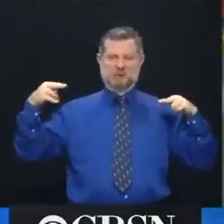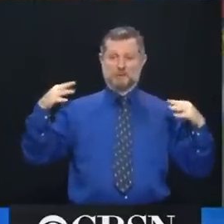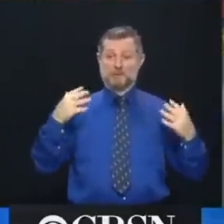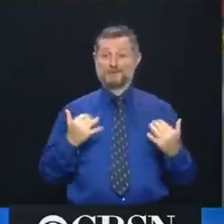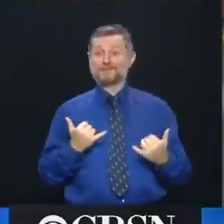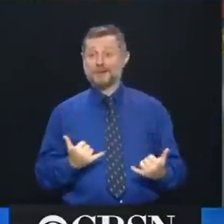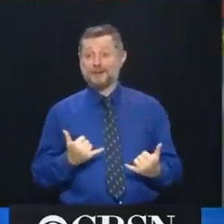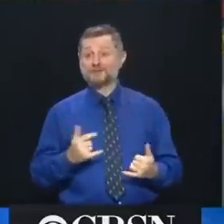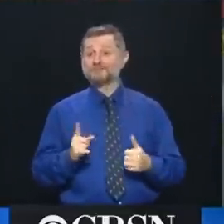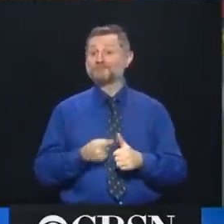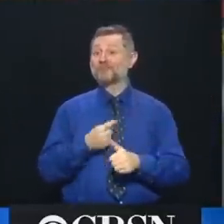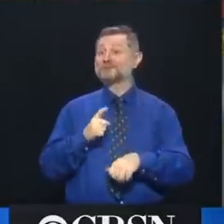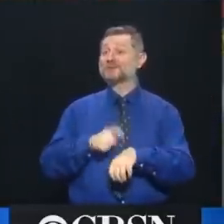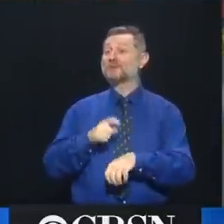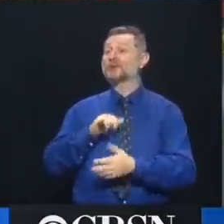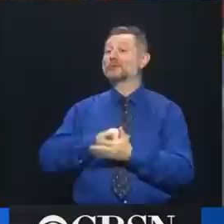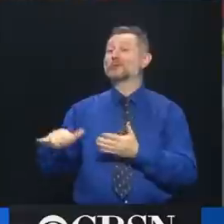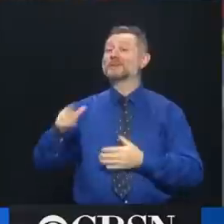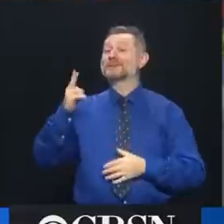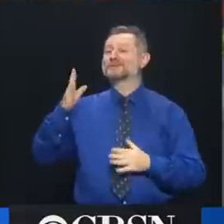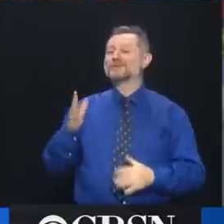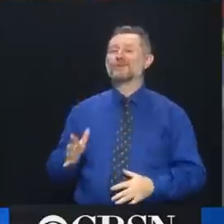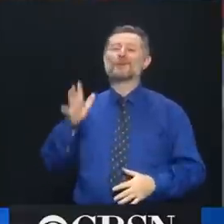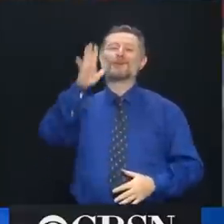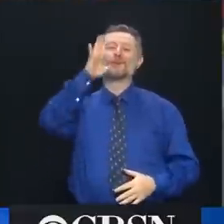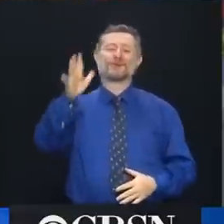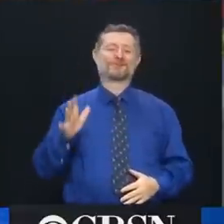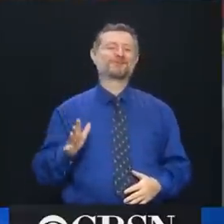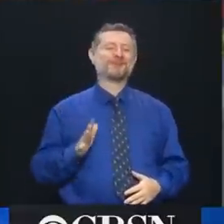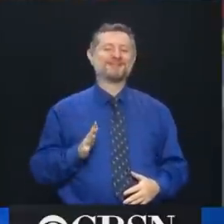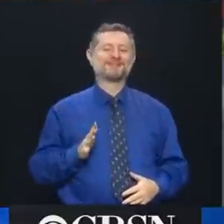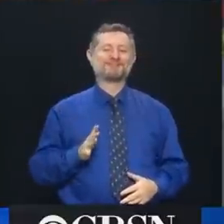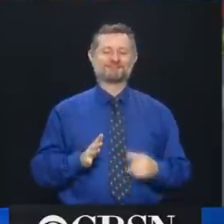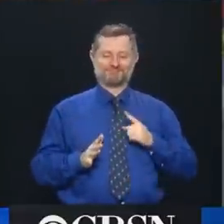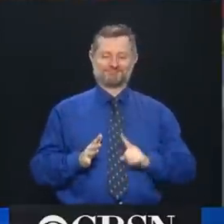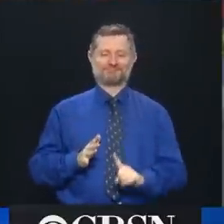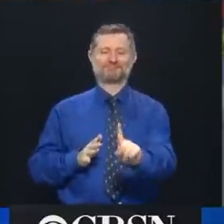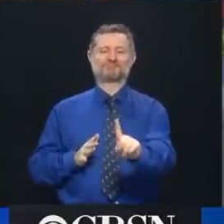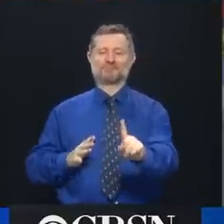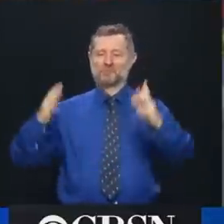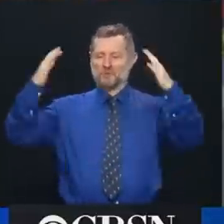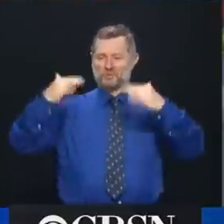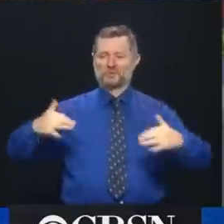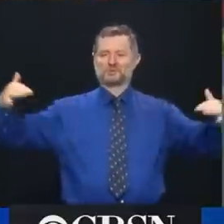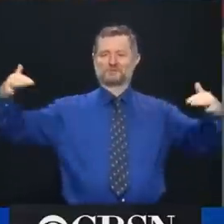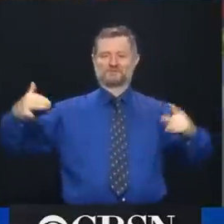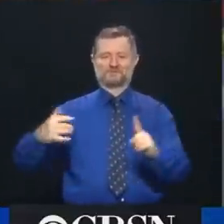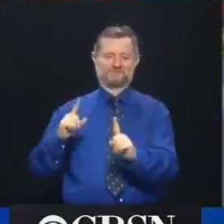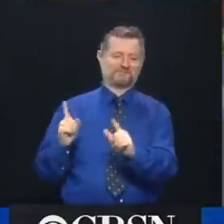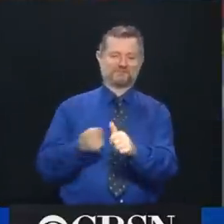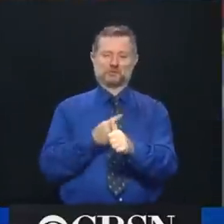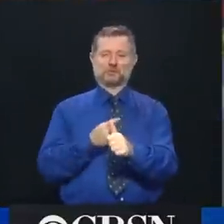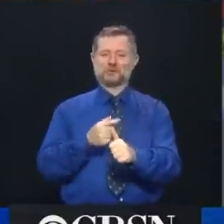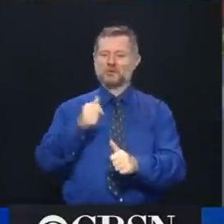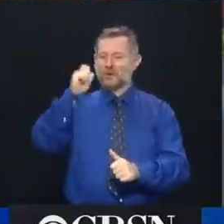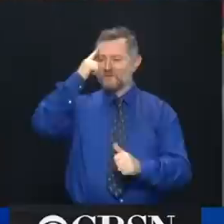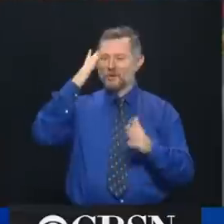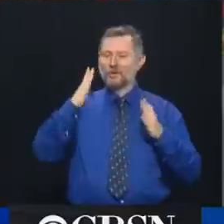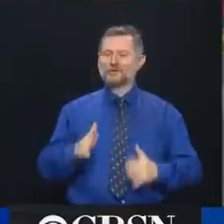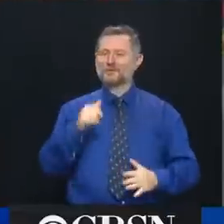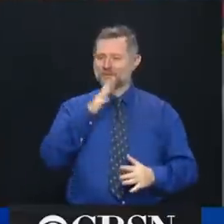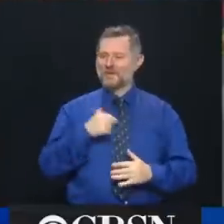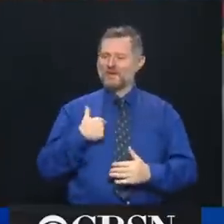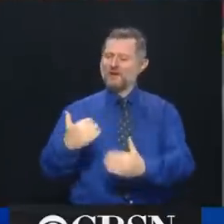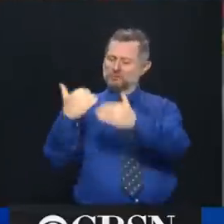time in new york history a woman will enter that arena as governor as i undertake the weighty responsibilities before